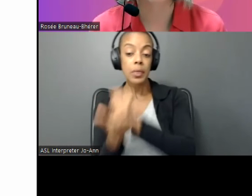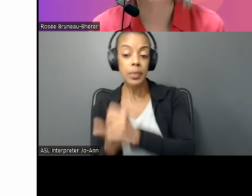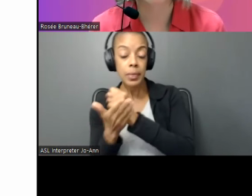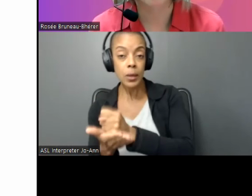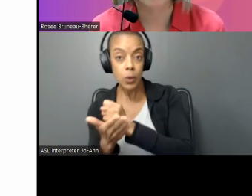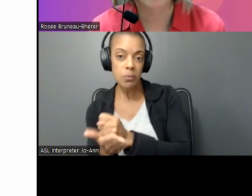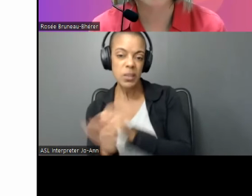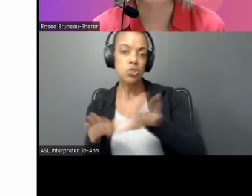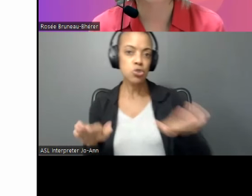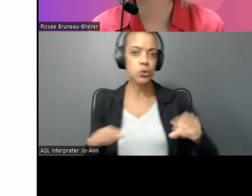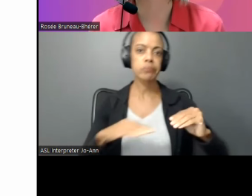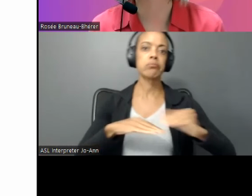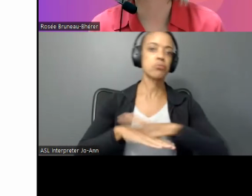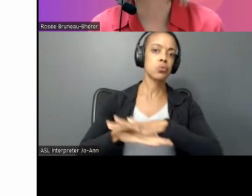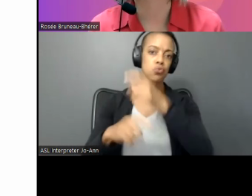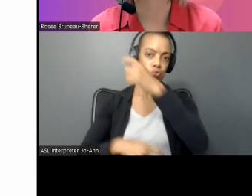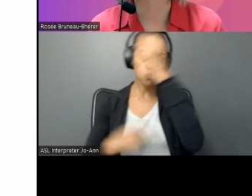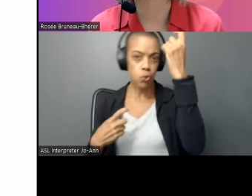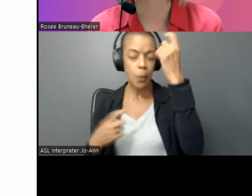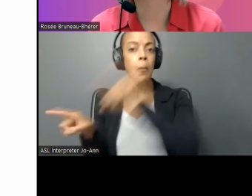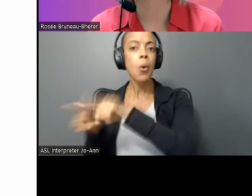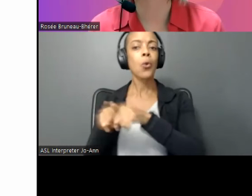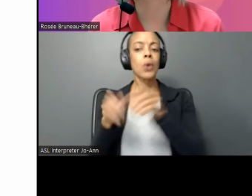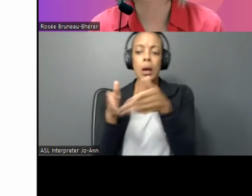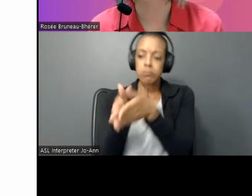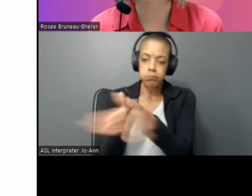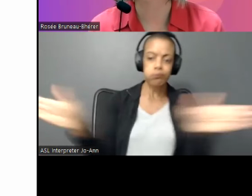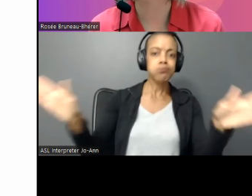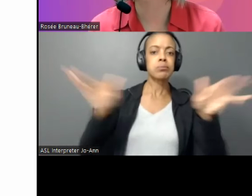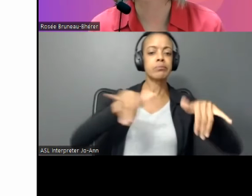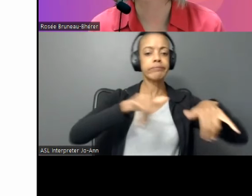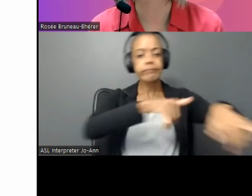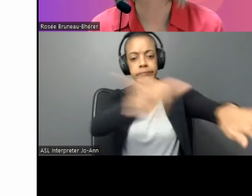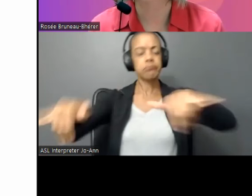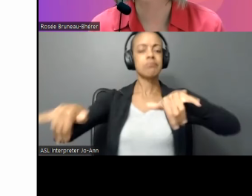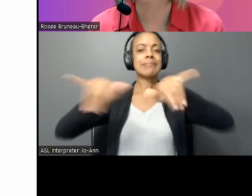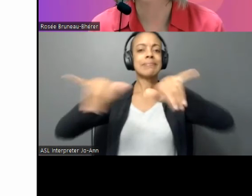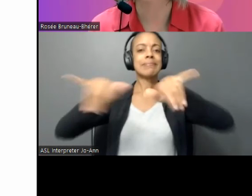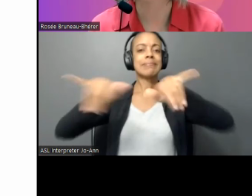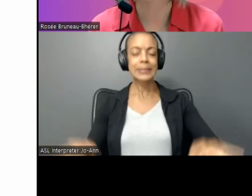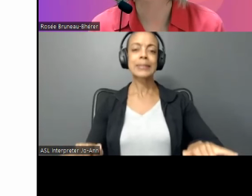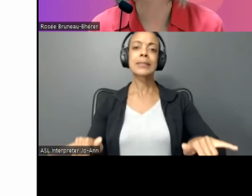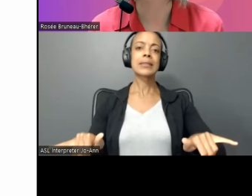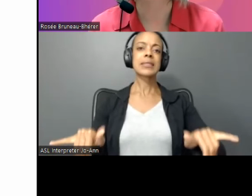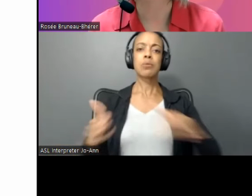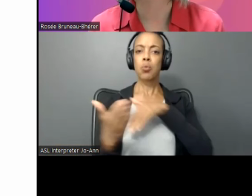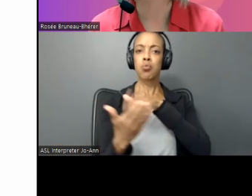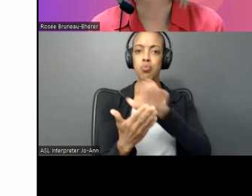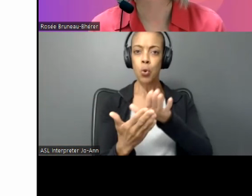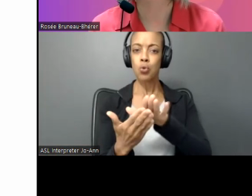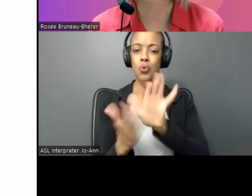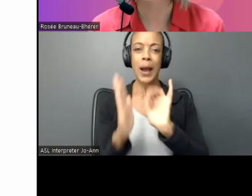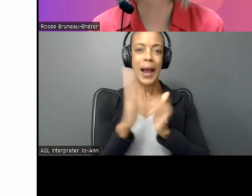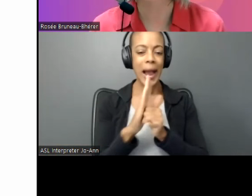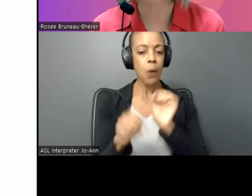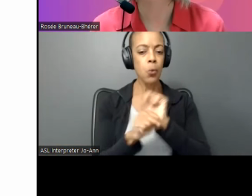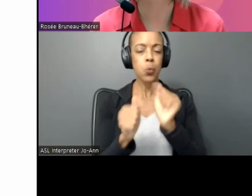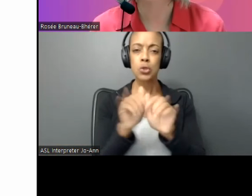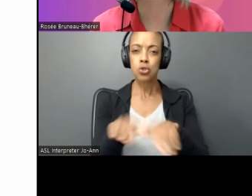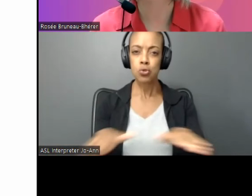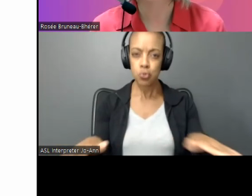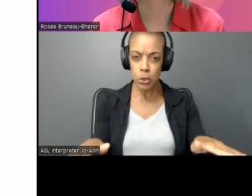also a much broader way, a much more systematic way to see how we work with children and